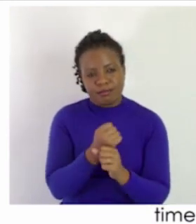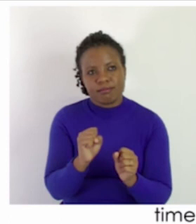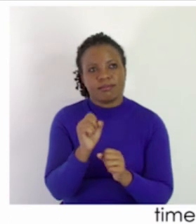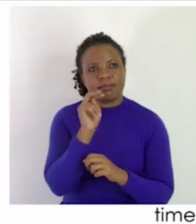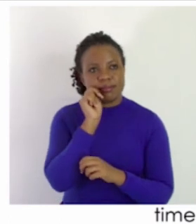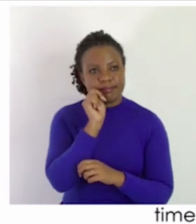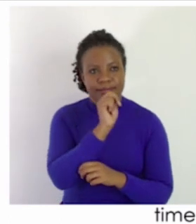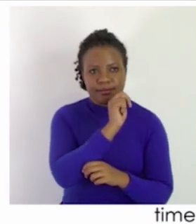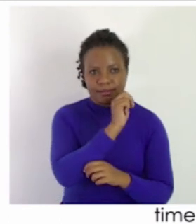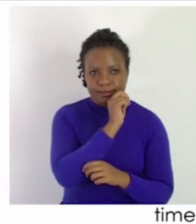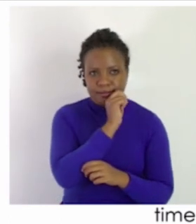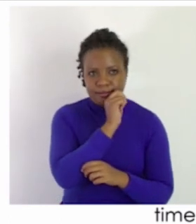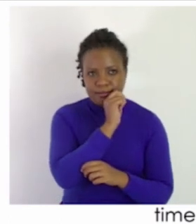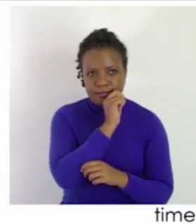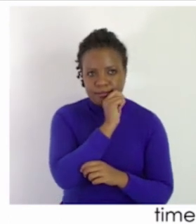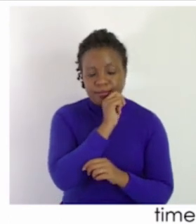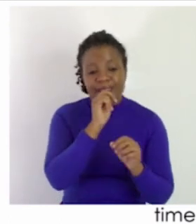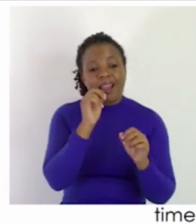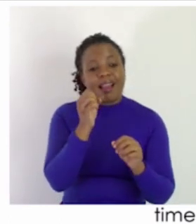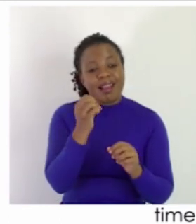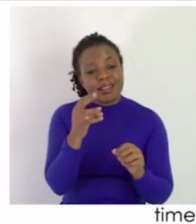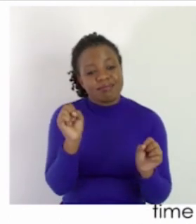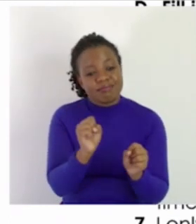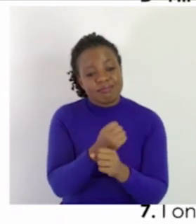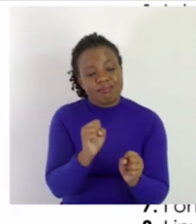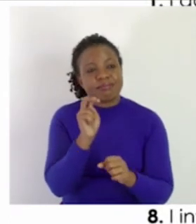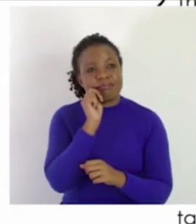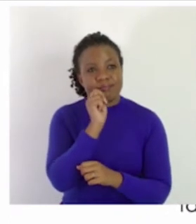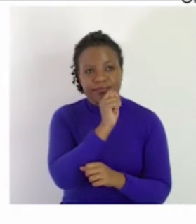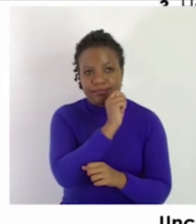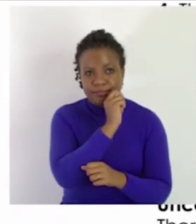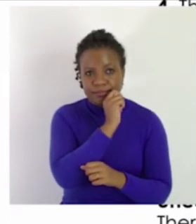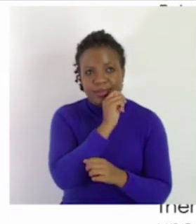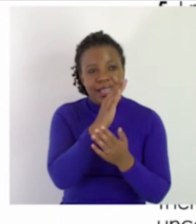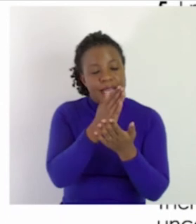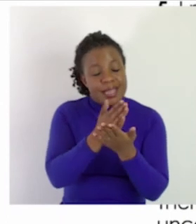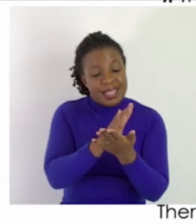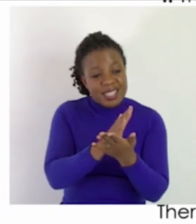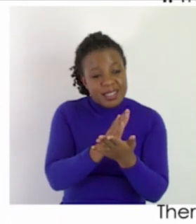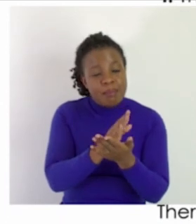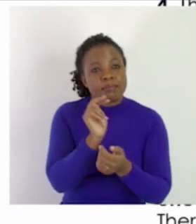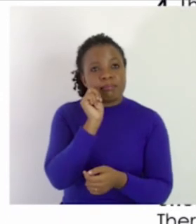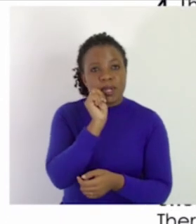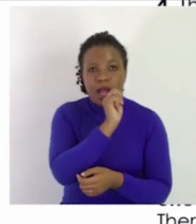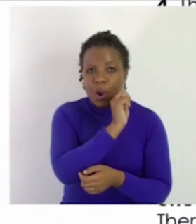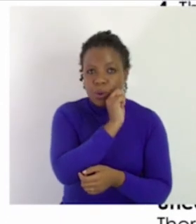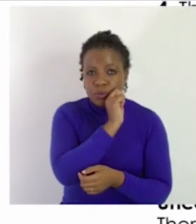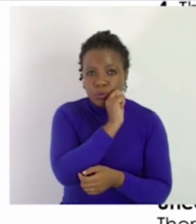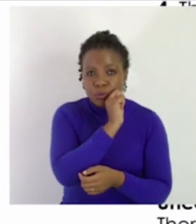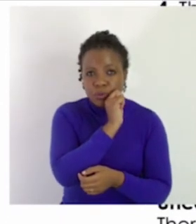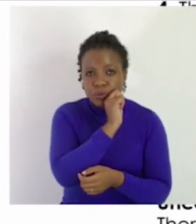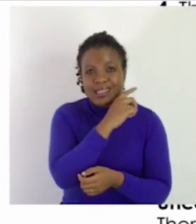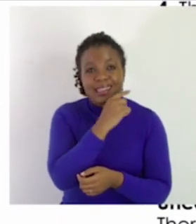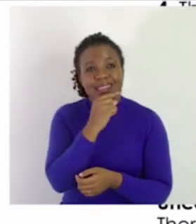uncountable nouns. Let's take note of that. There are some nouns which are called,